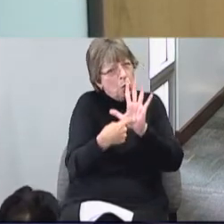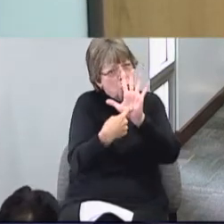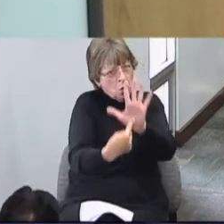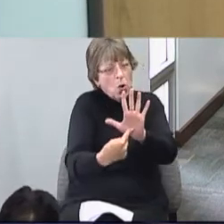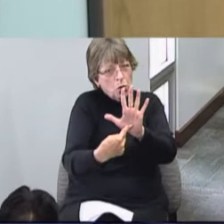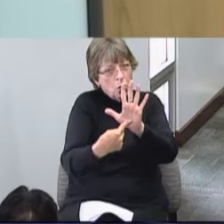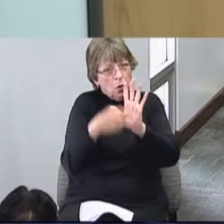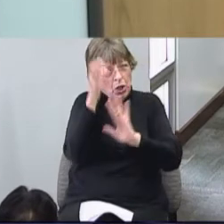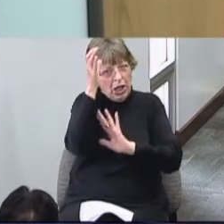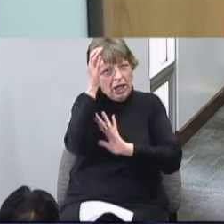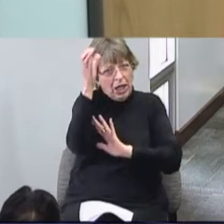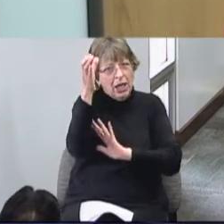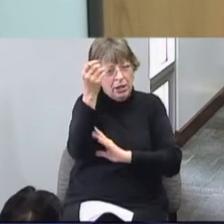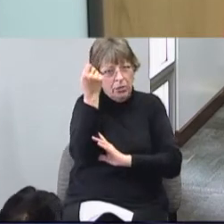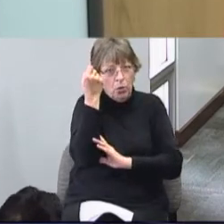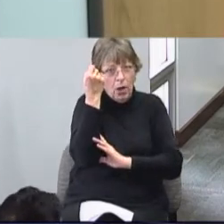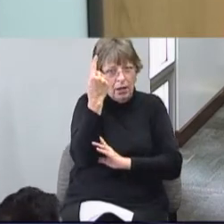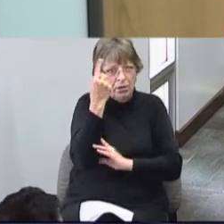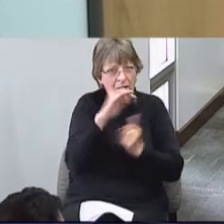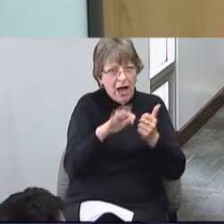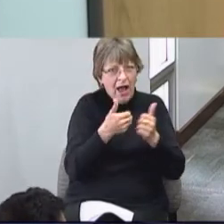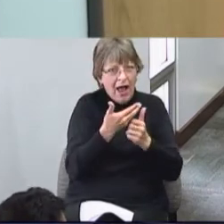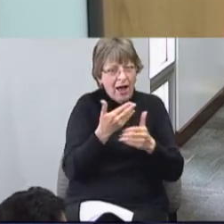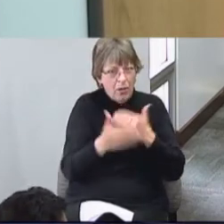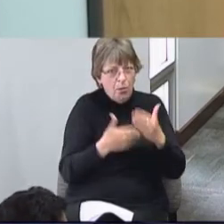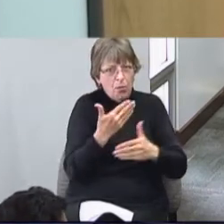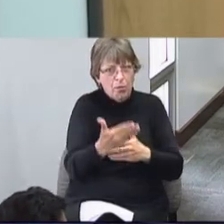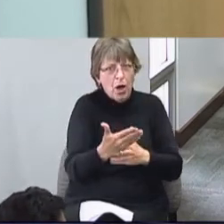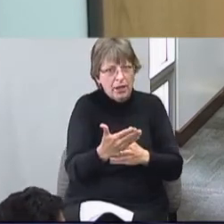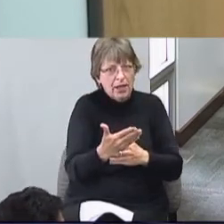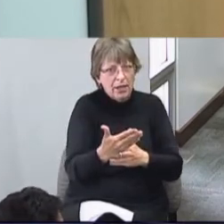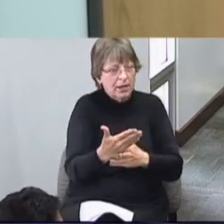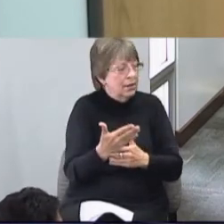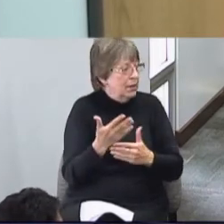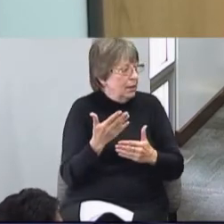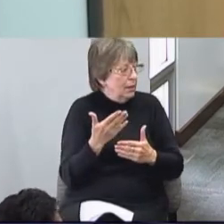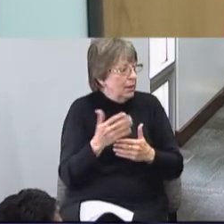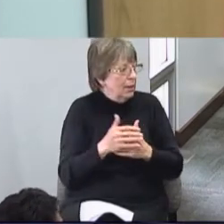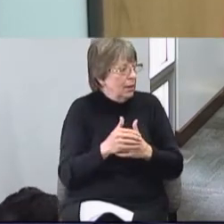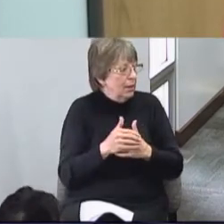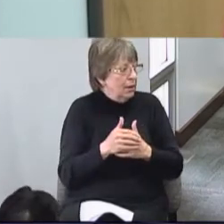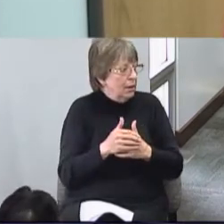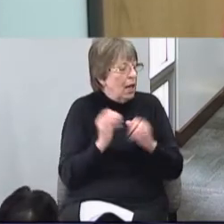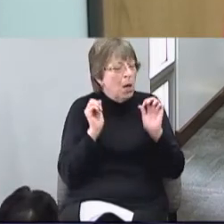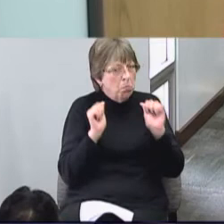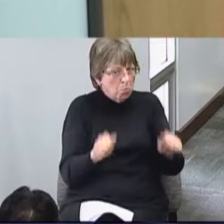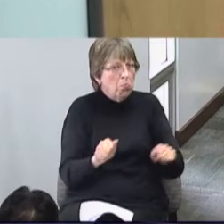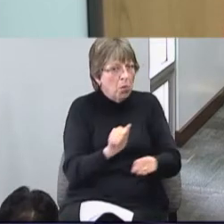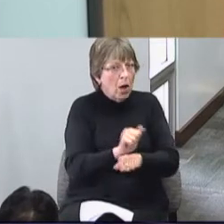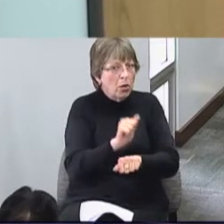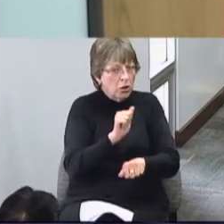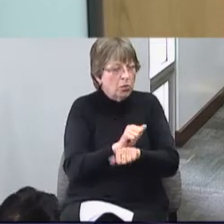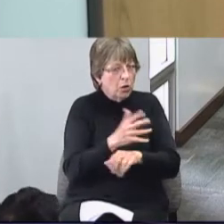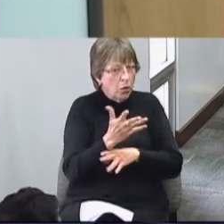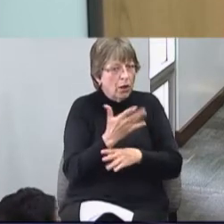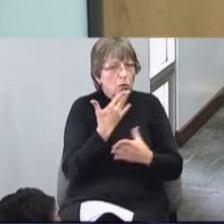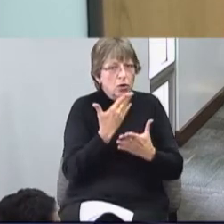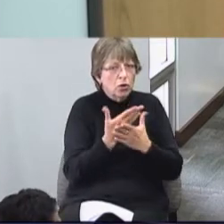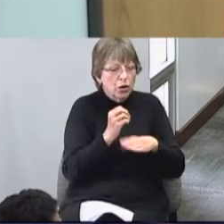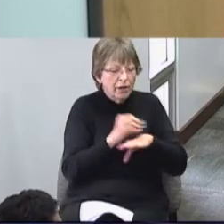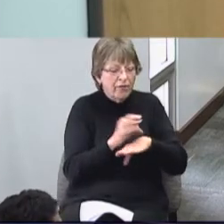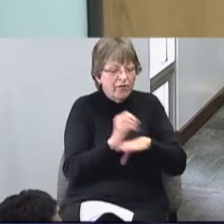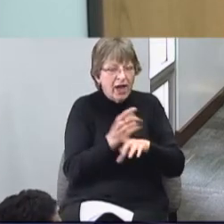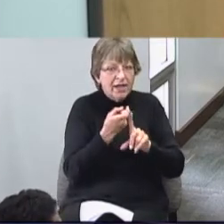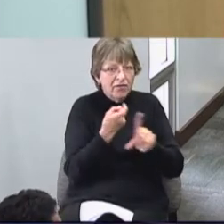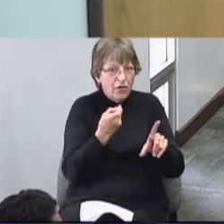conceptual understanding of how this process would probably work. It was good advice from Paul Brown